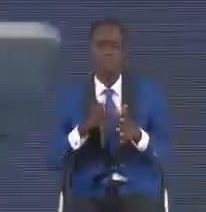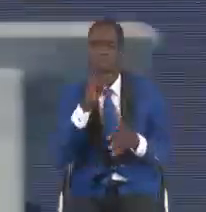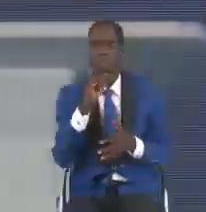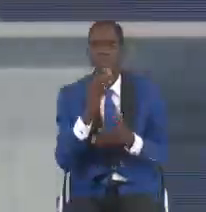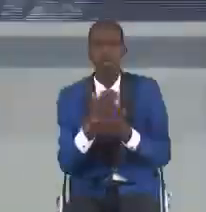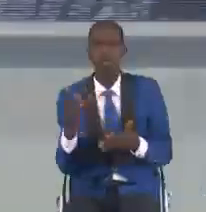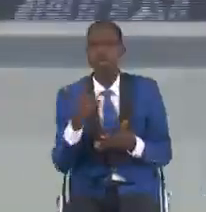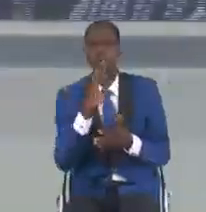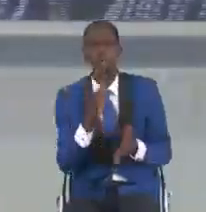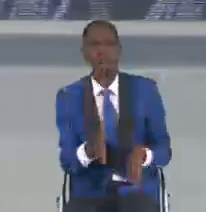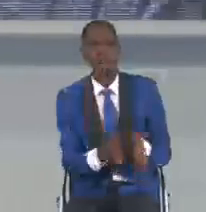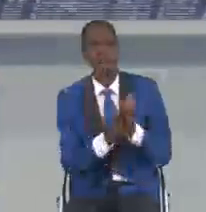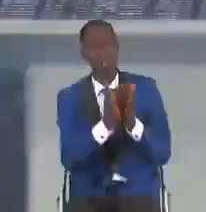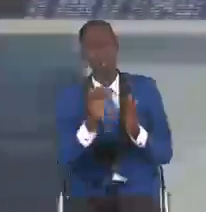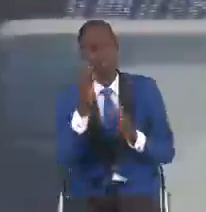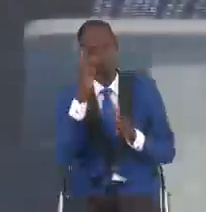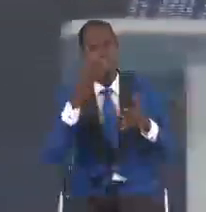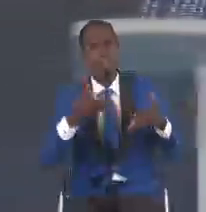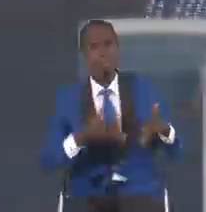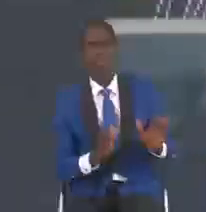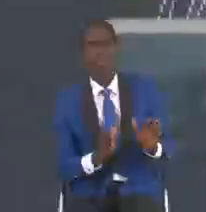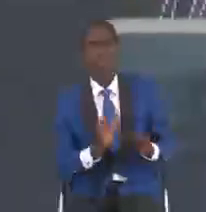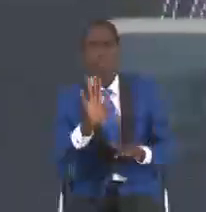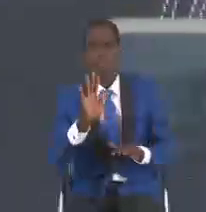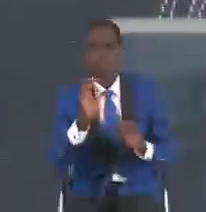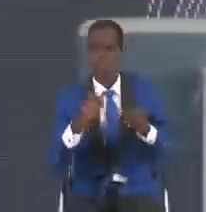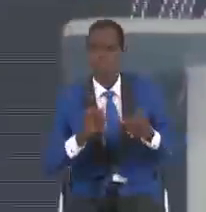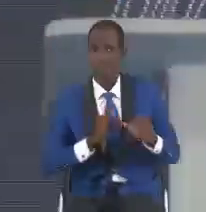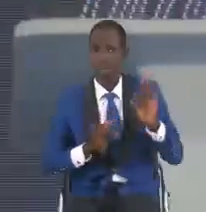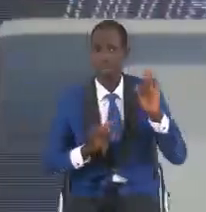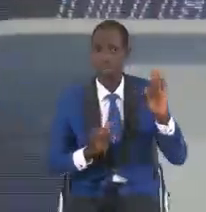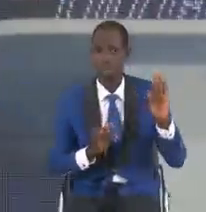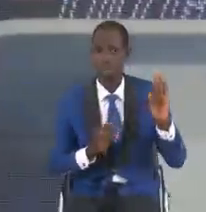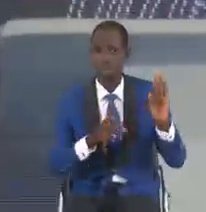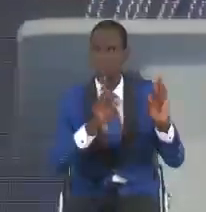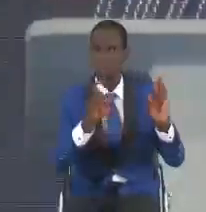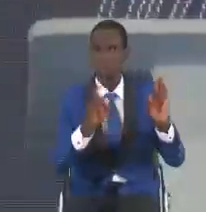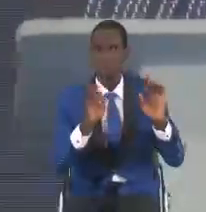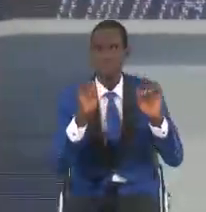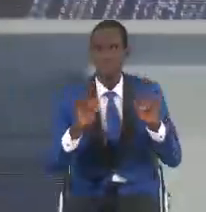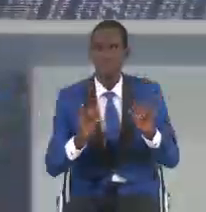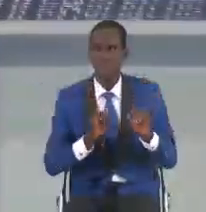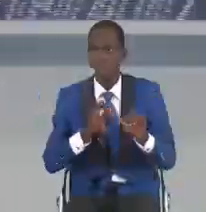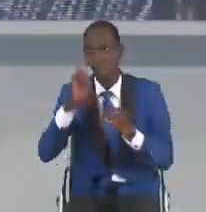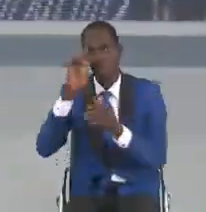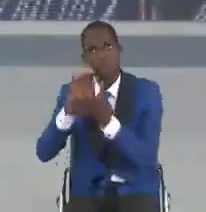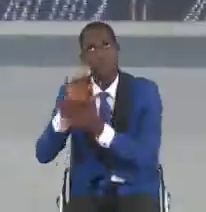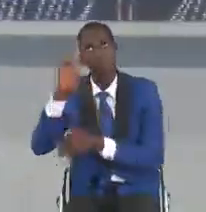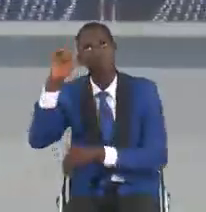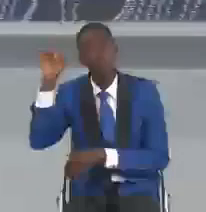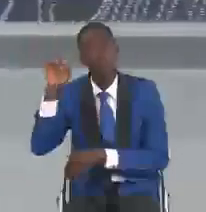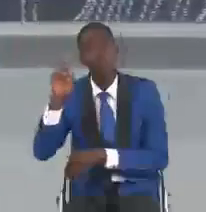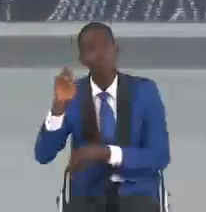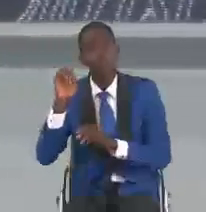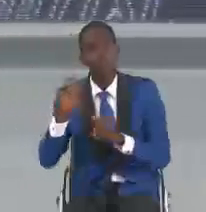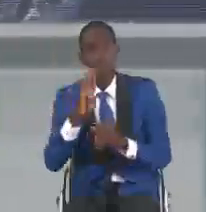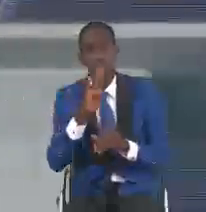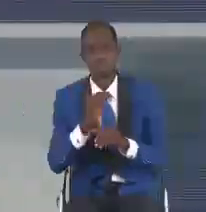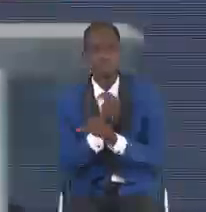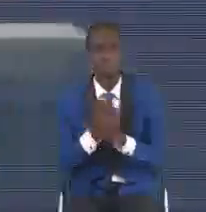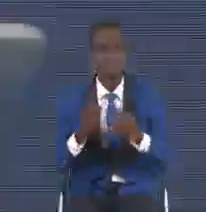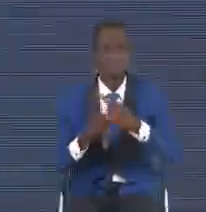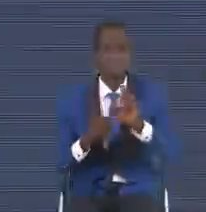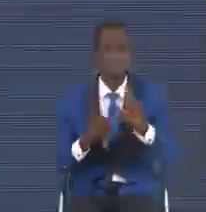asking for permission. Can I preach? Can I believe? Can I get saved? Can I